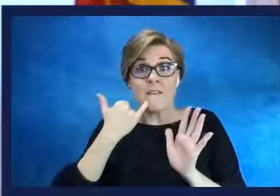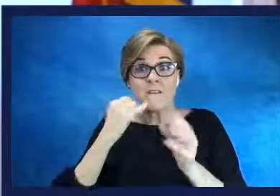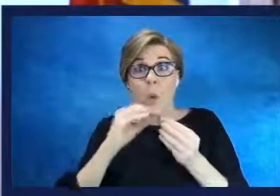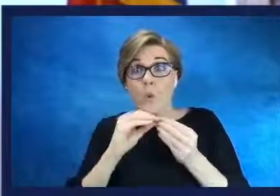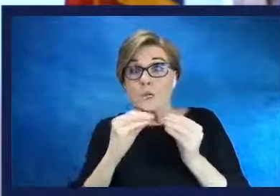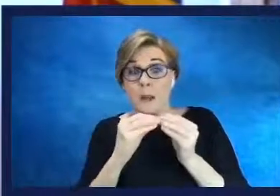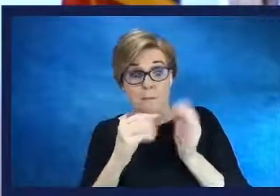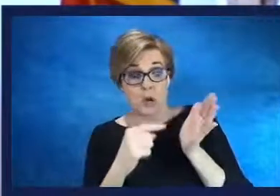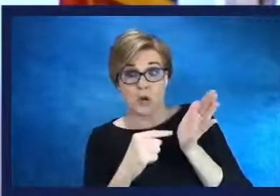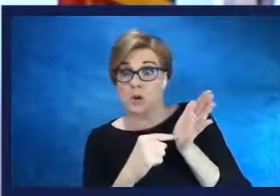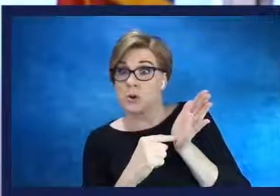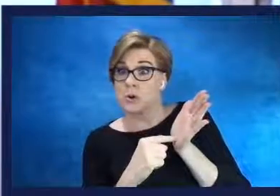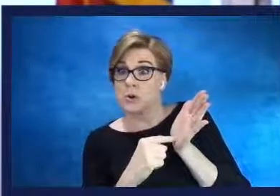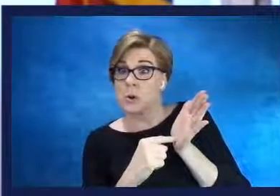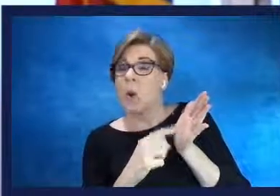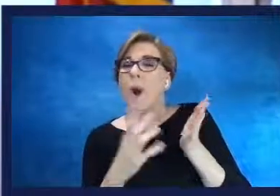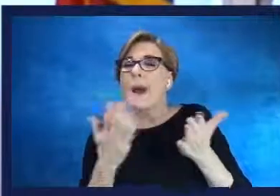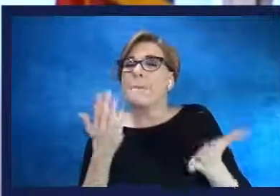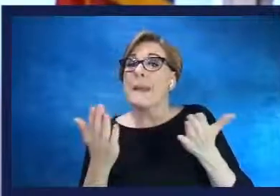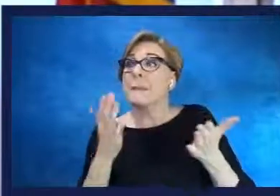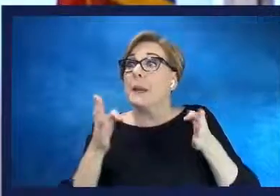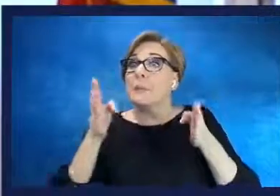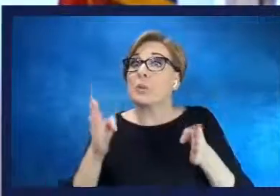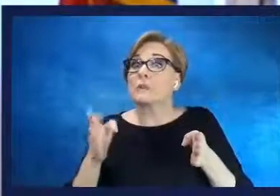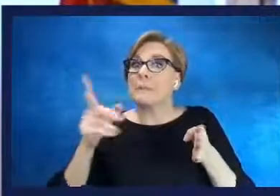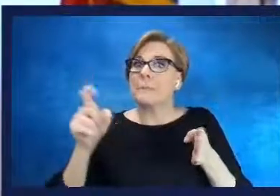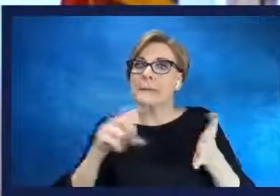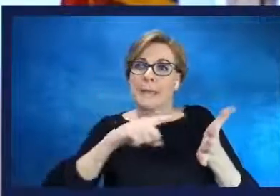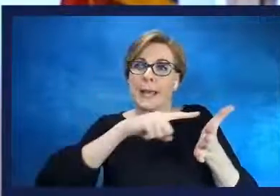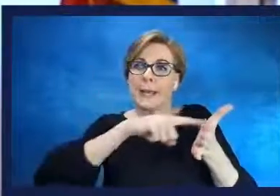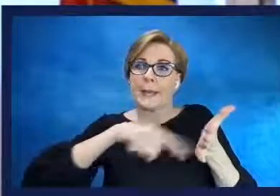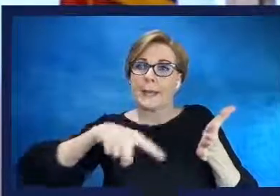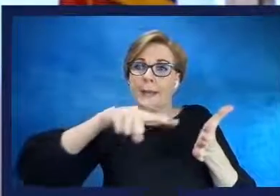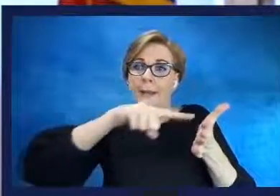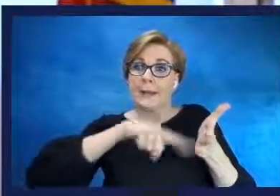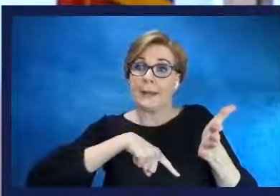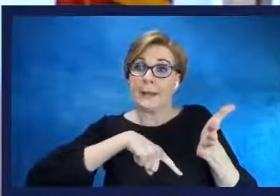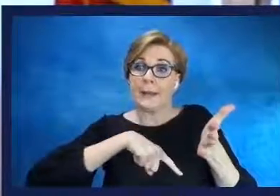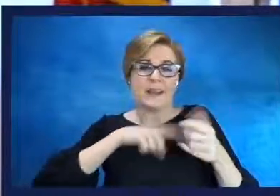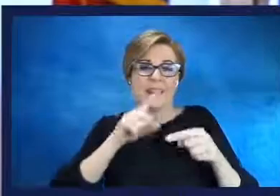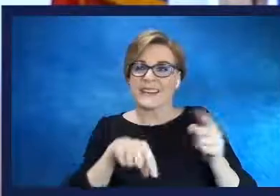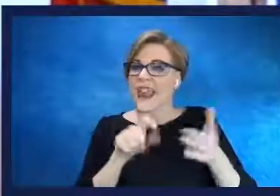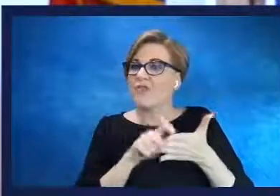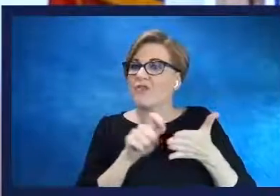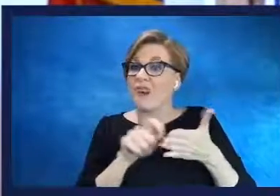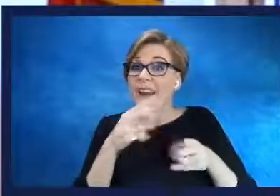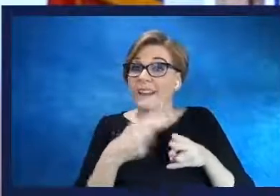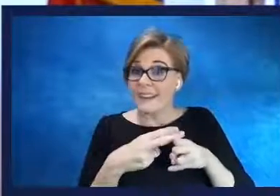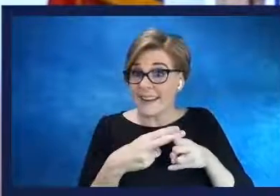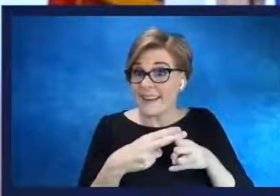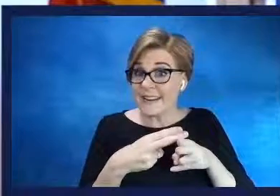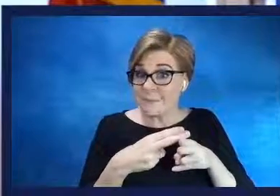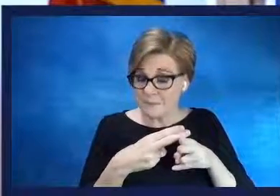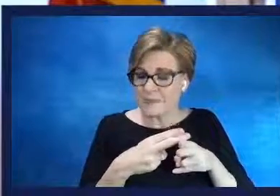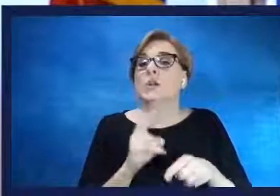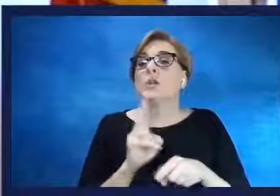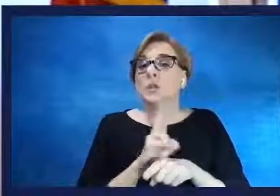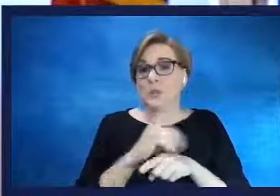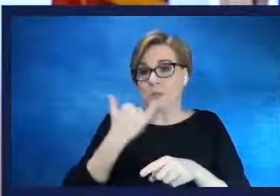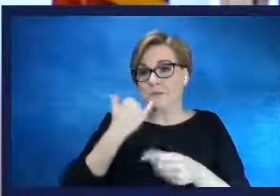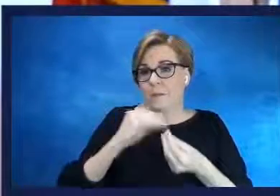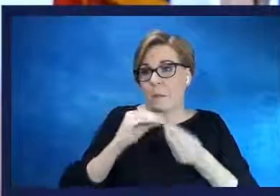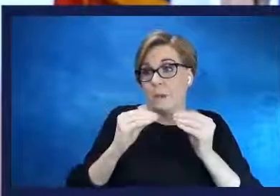mark, using that as an example, we may need to contact you to verify your identity. So that's a very important part for all voters, but also for this